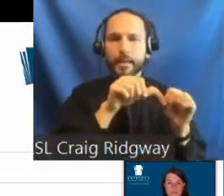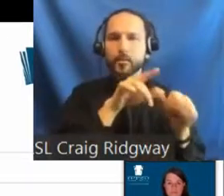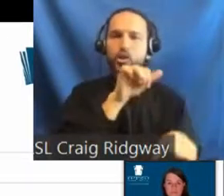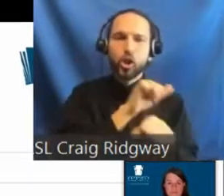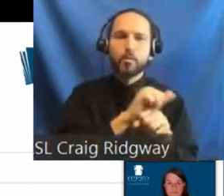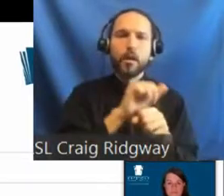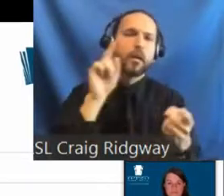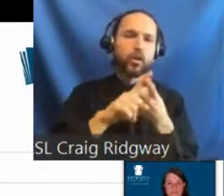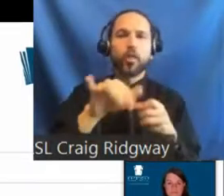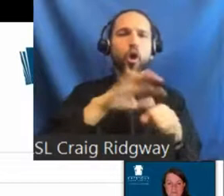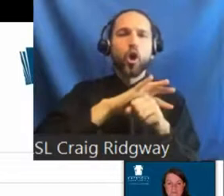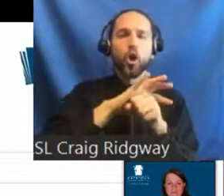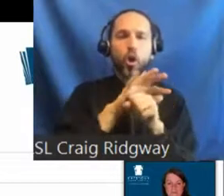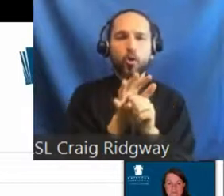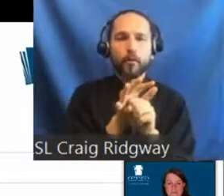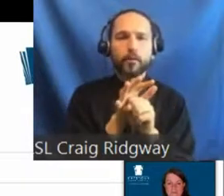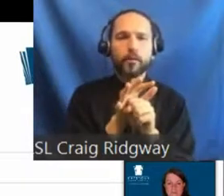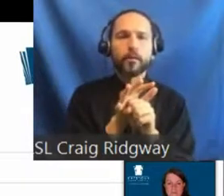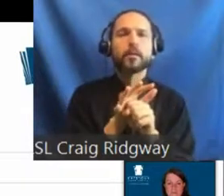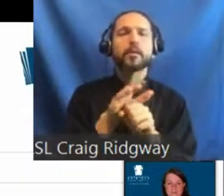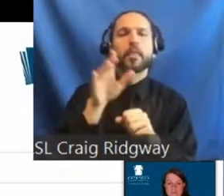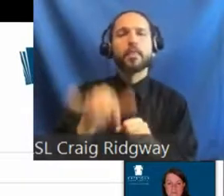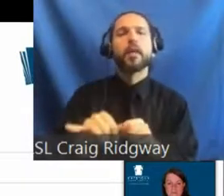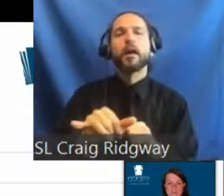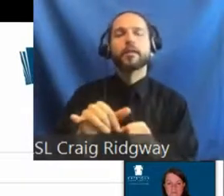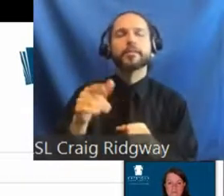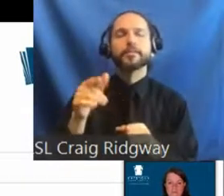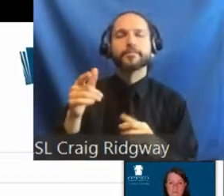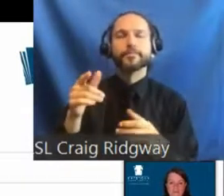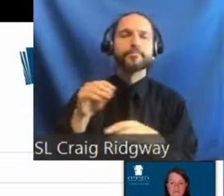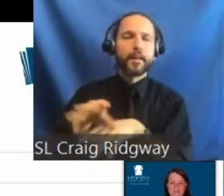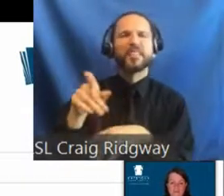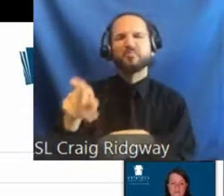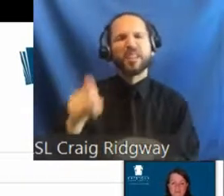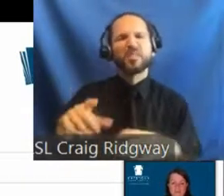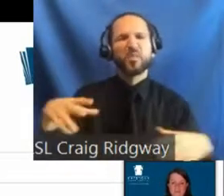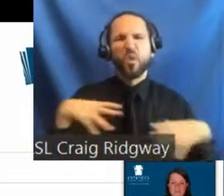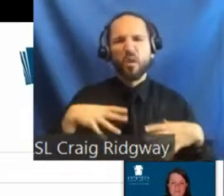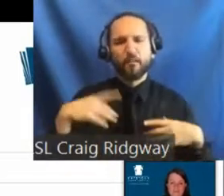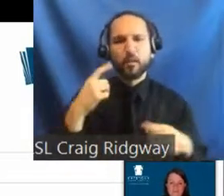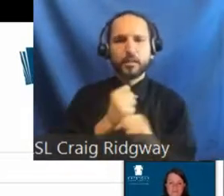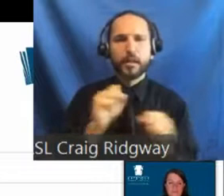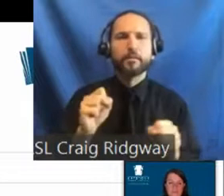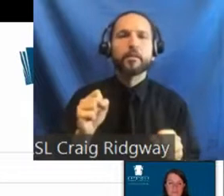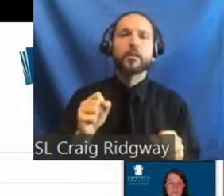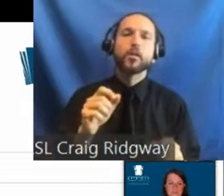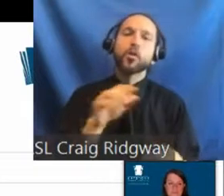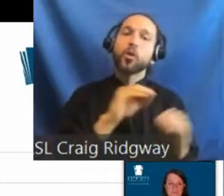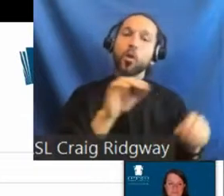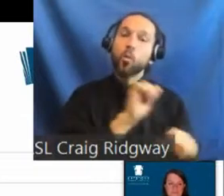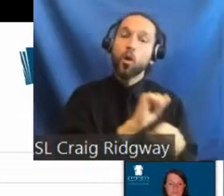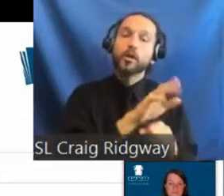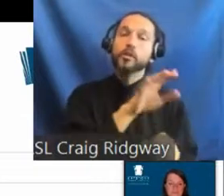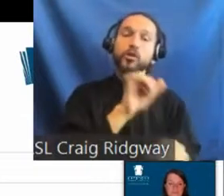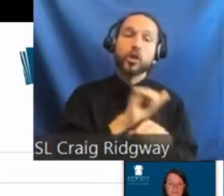the COVID pandemic prompted him to take a few months off for safety. While he was out of work, his job developer